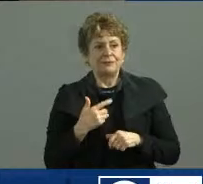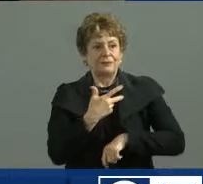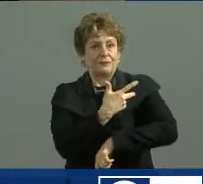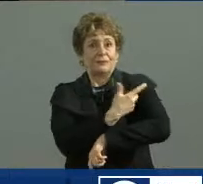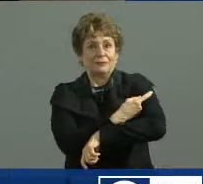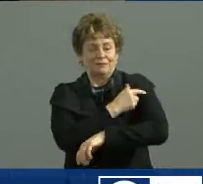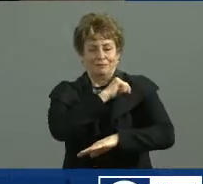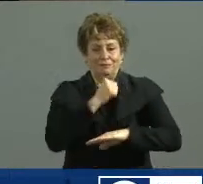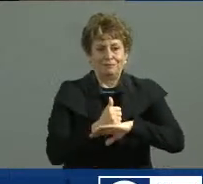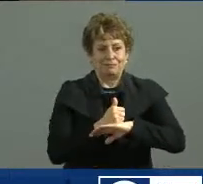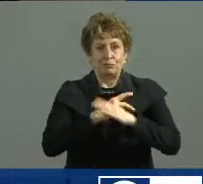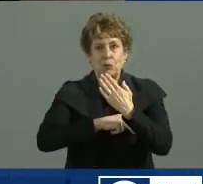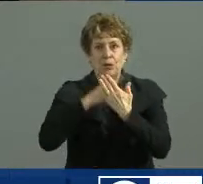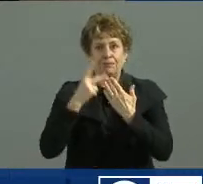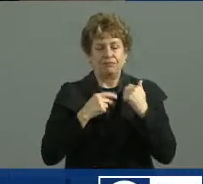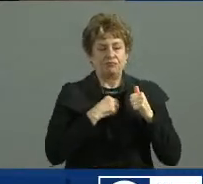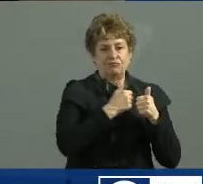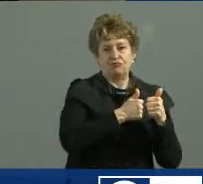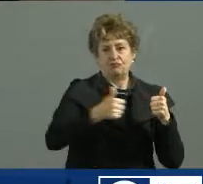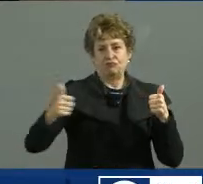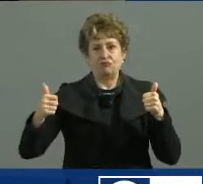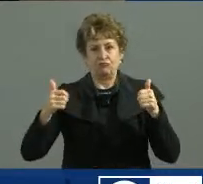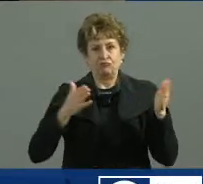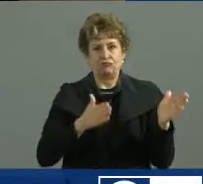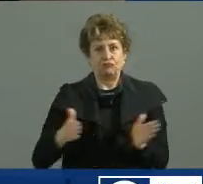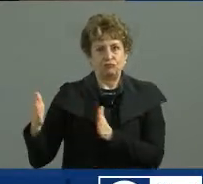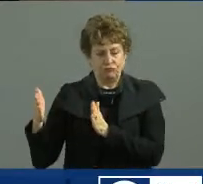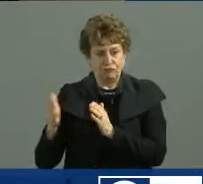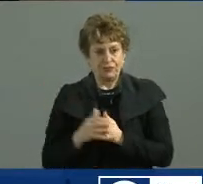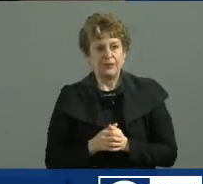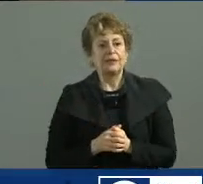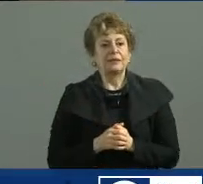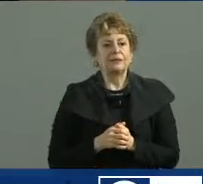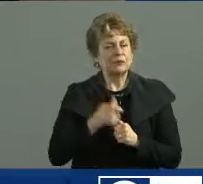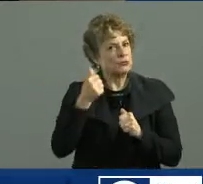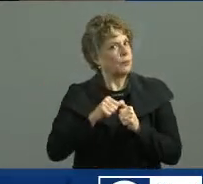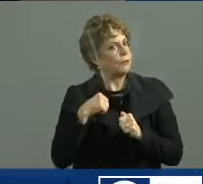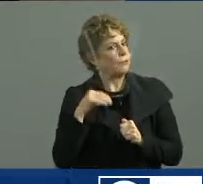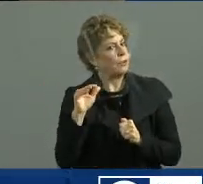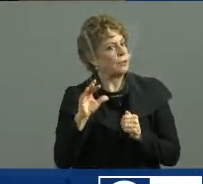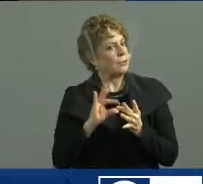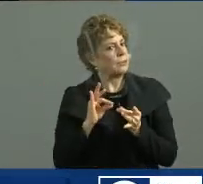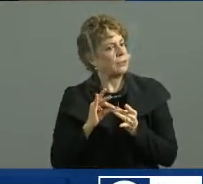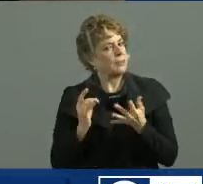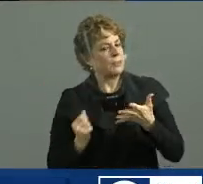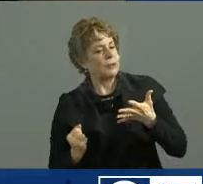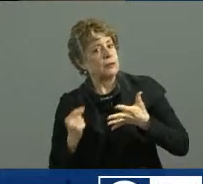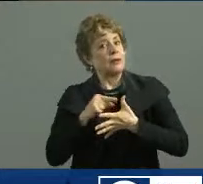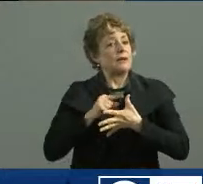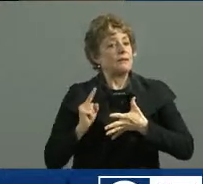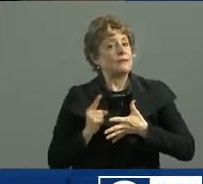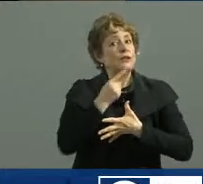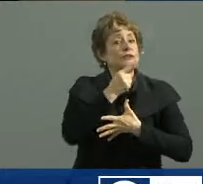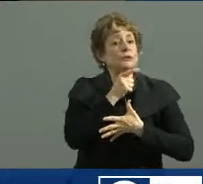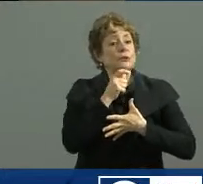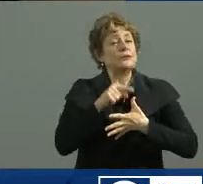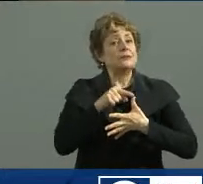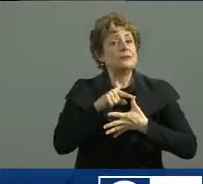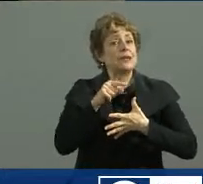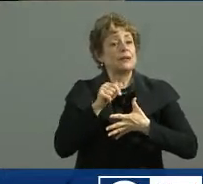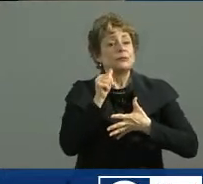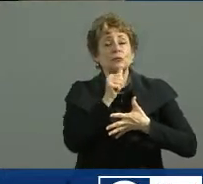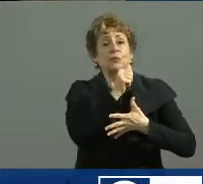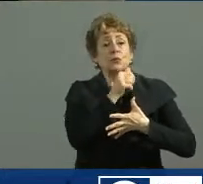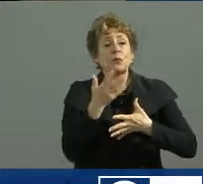in Arizona. Just to put a reminder, this is our prioritization chart in Arizona. We are doing